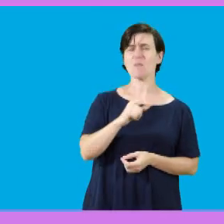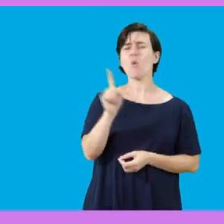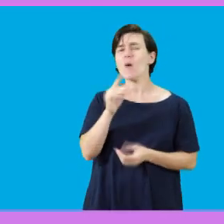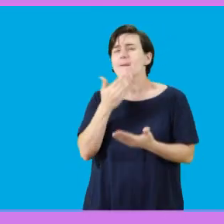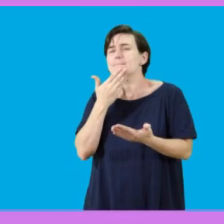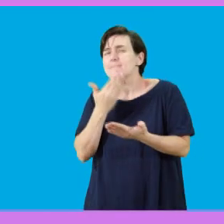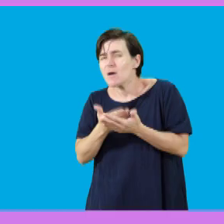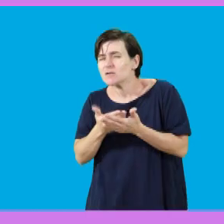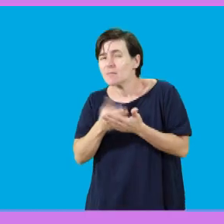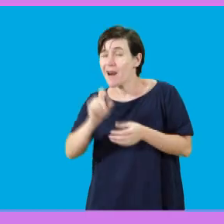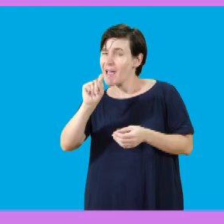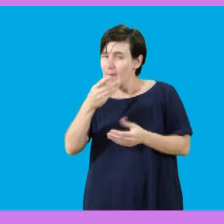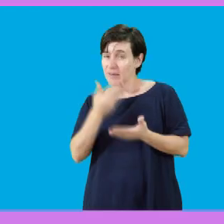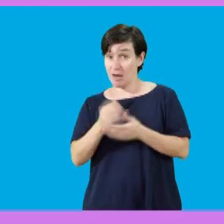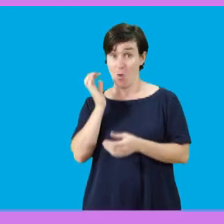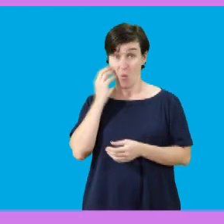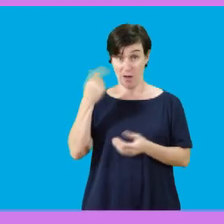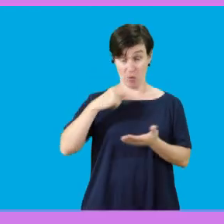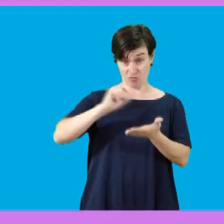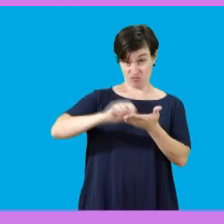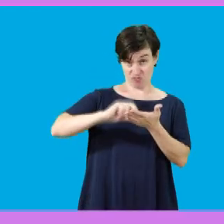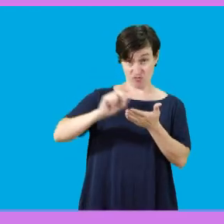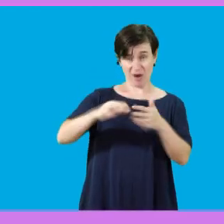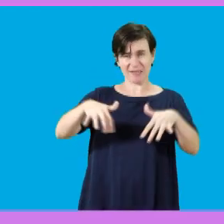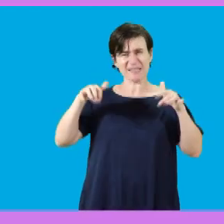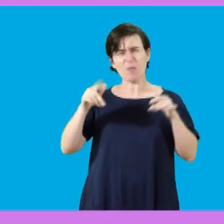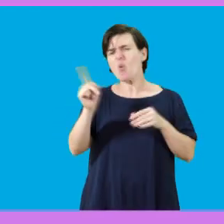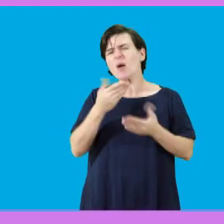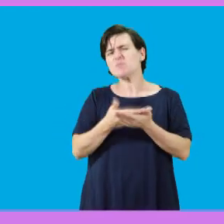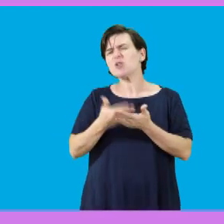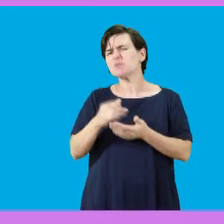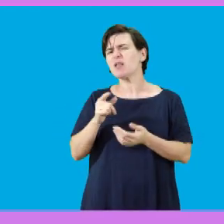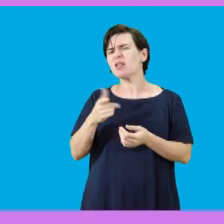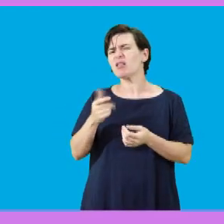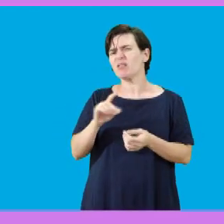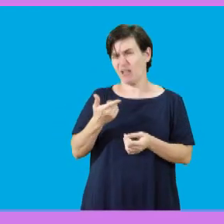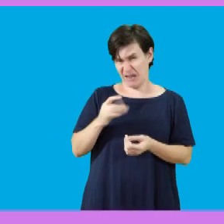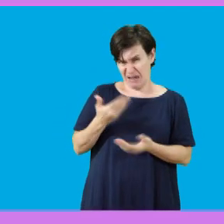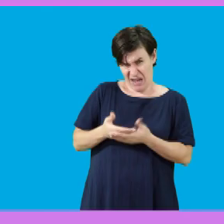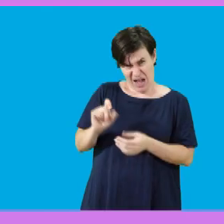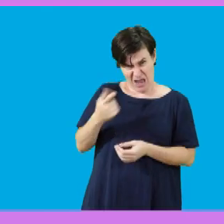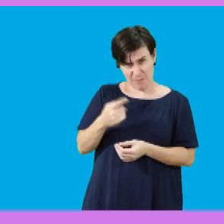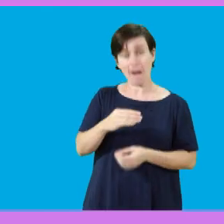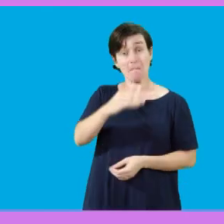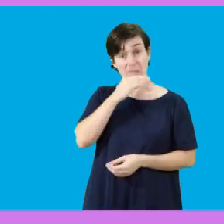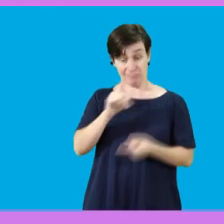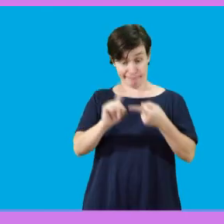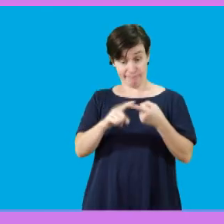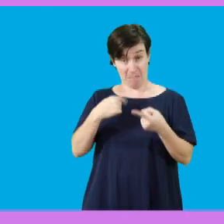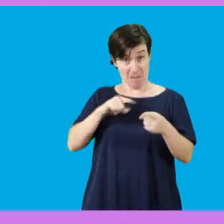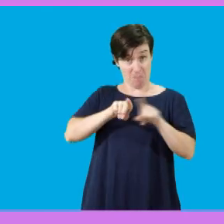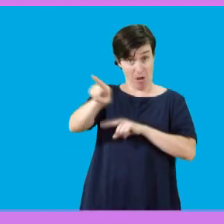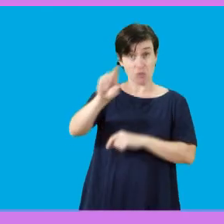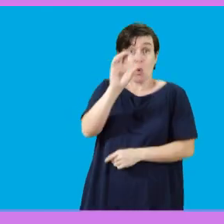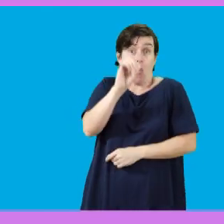are the possible outcomes when writing an exam? When you write an exam, what are the possible outcomes? The possible outcomes is either